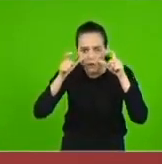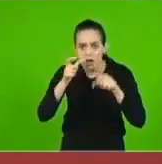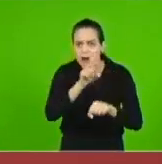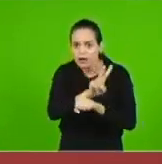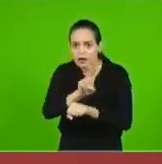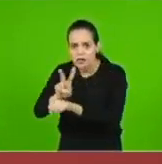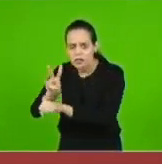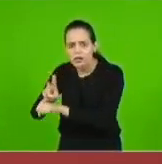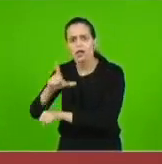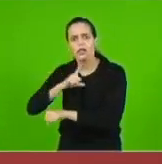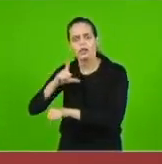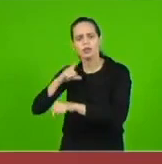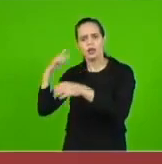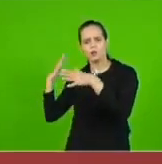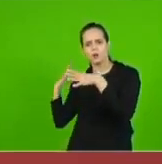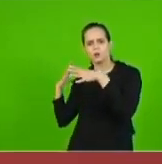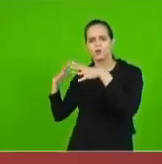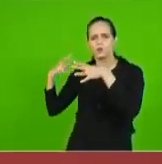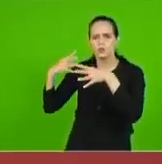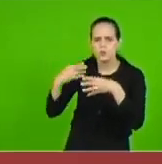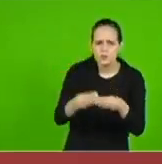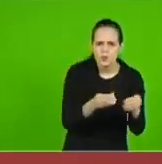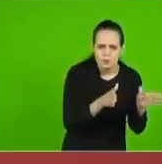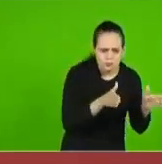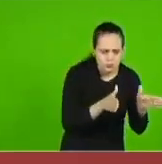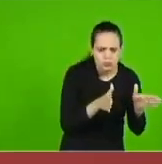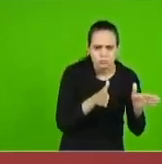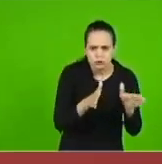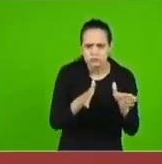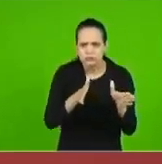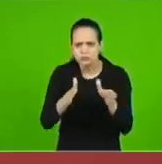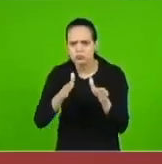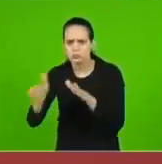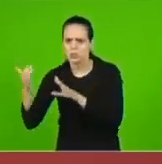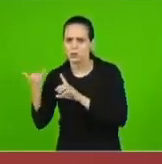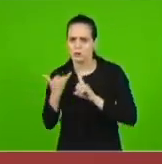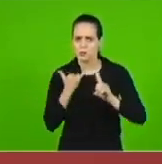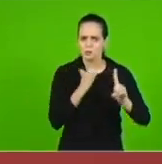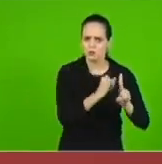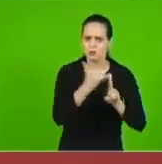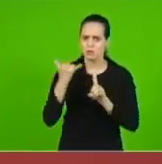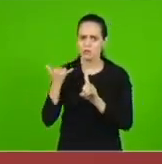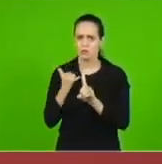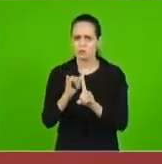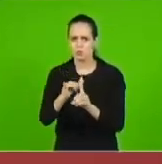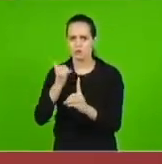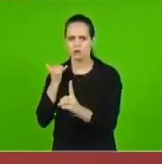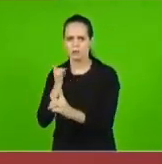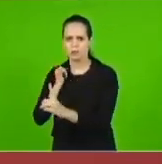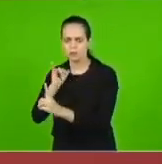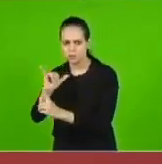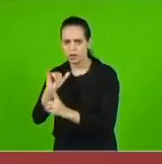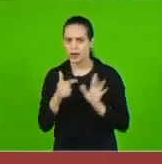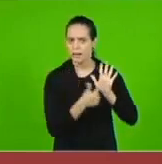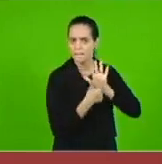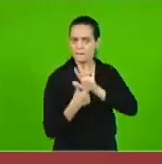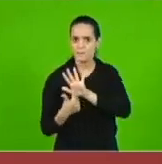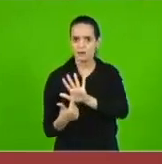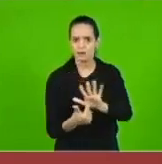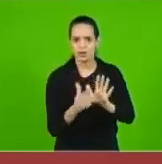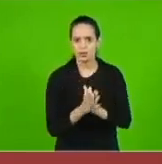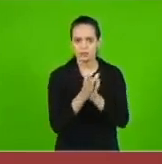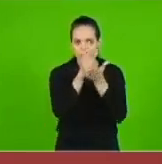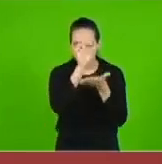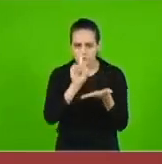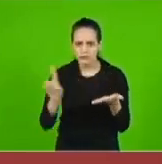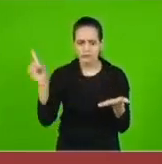to this prophetic sequence of these specific moments that have been pointed